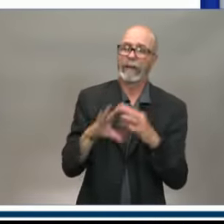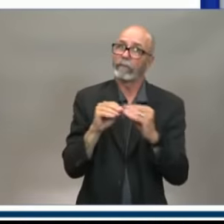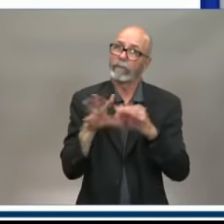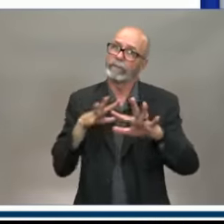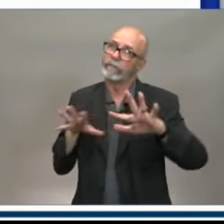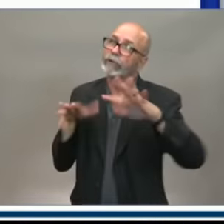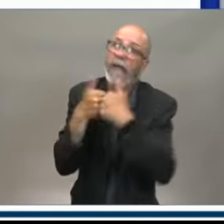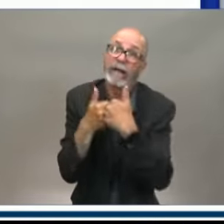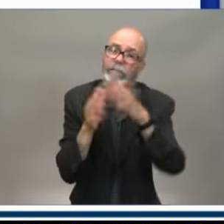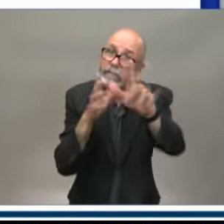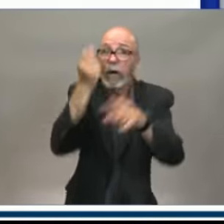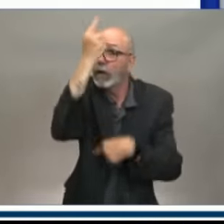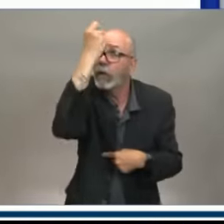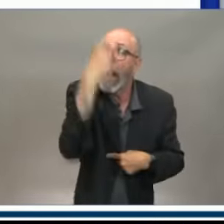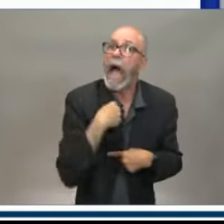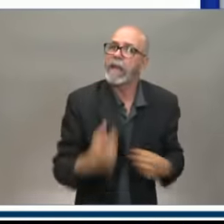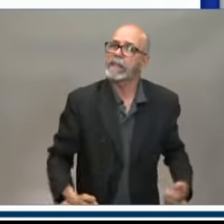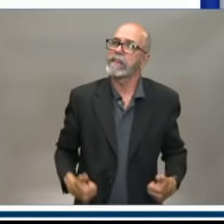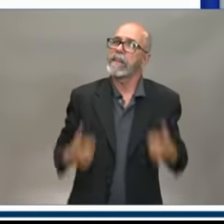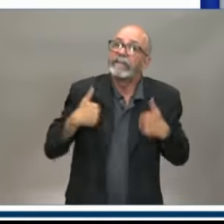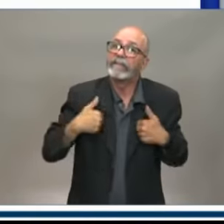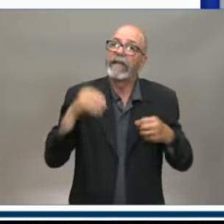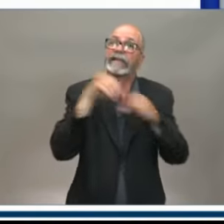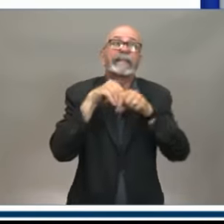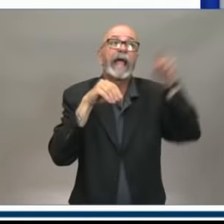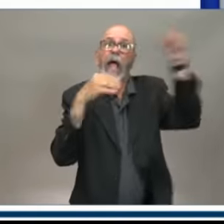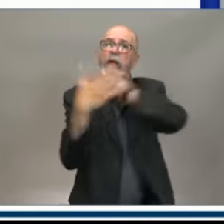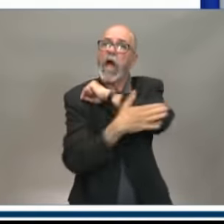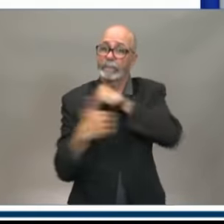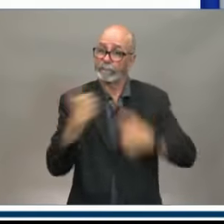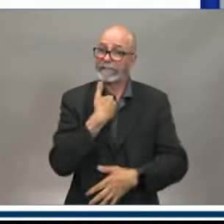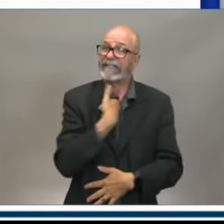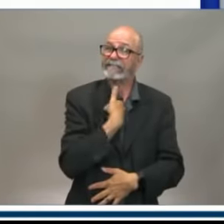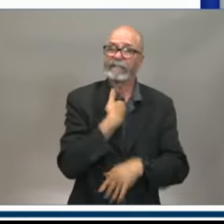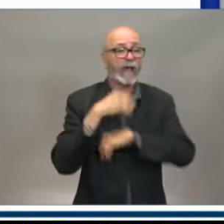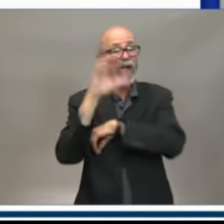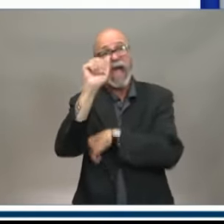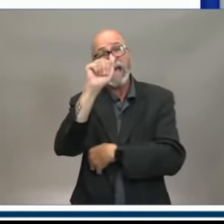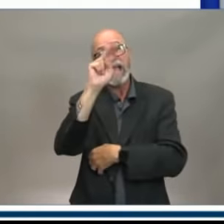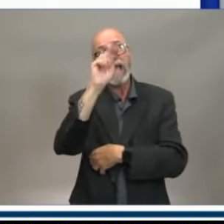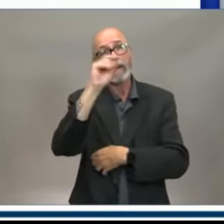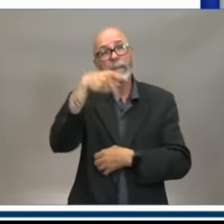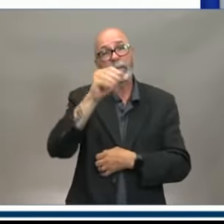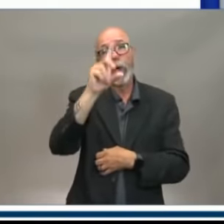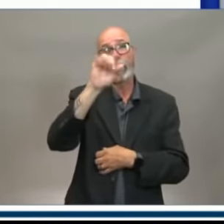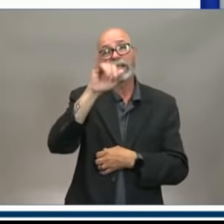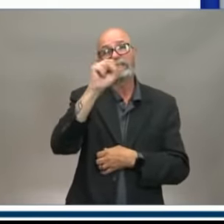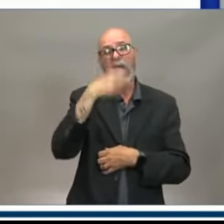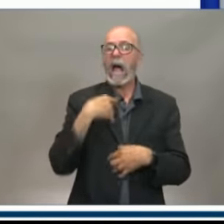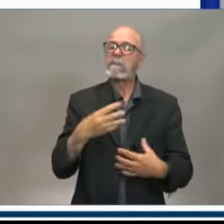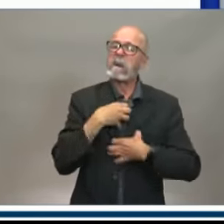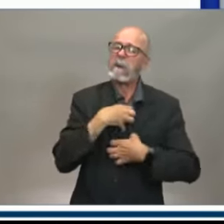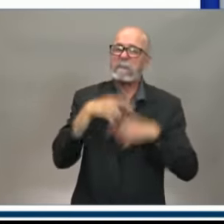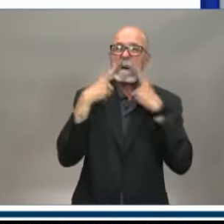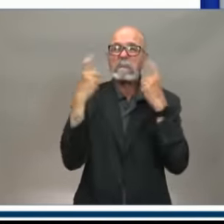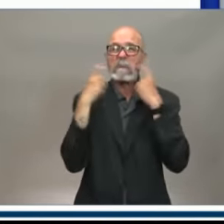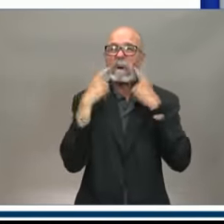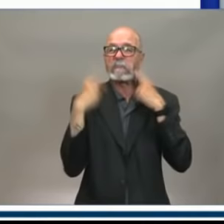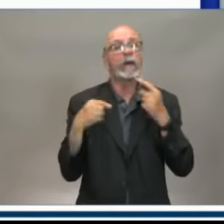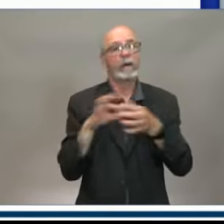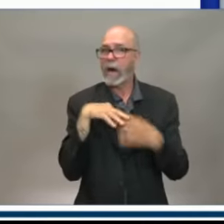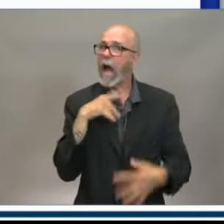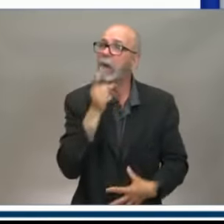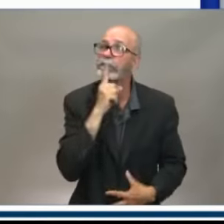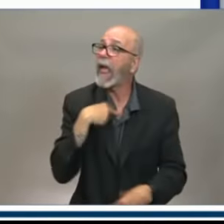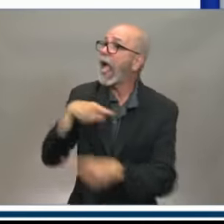live in Annapolis County. It's faced its challenges for sure. But I'm not going to complain about the fact that Halifax has grown or that Kings County continues to